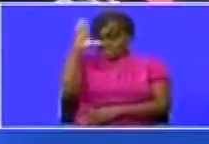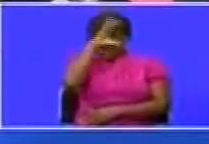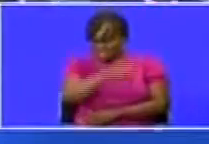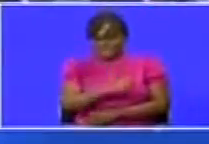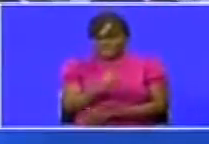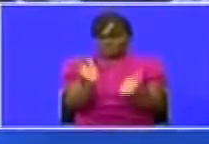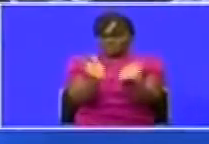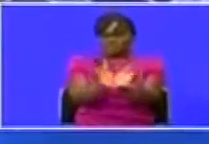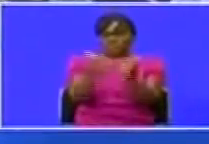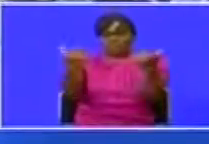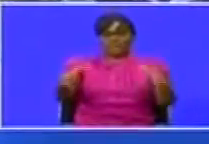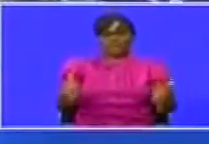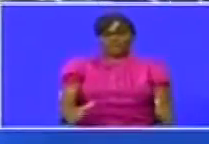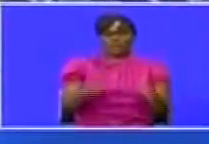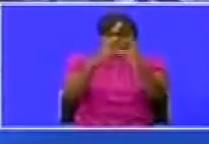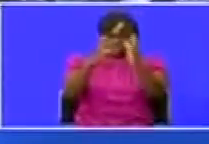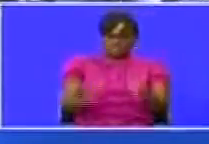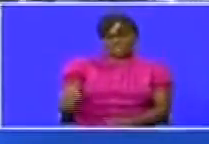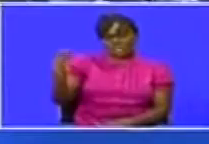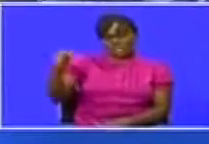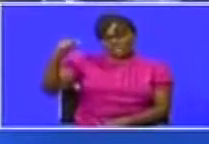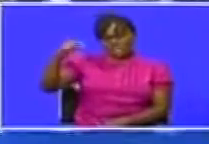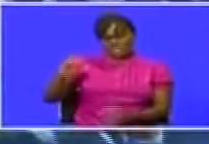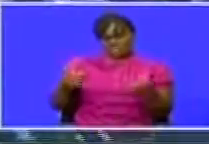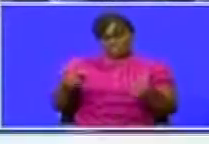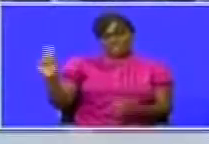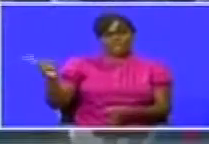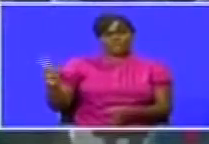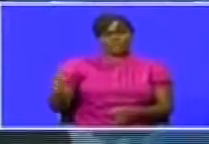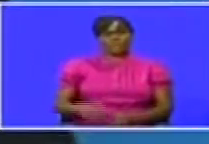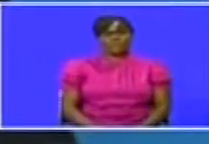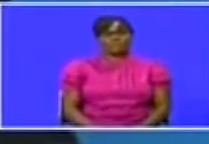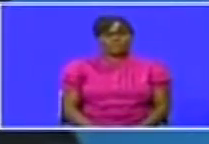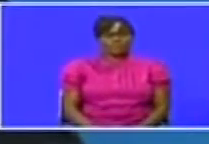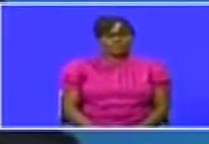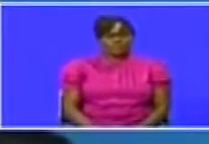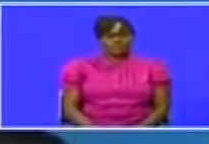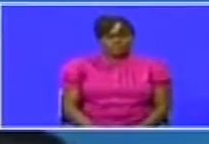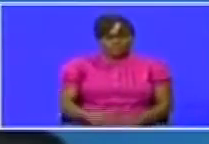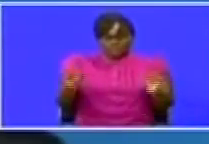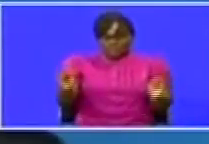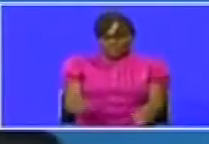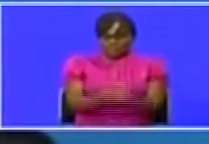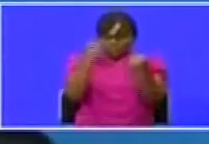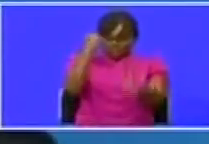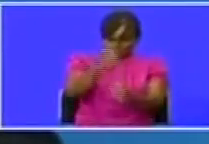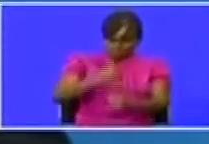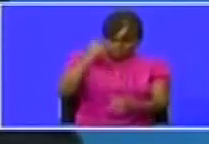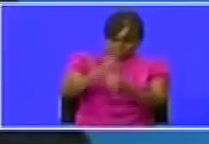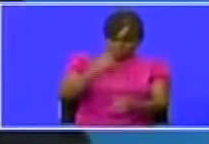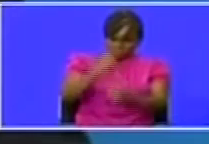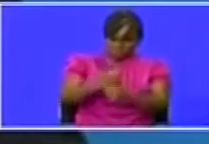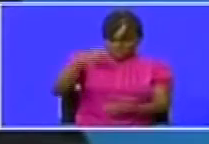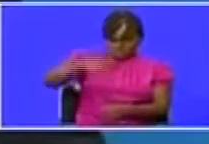large. Murimi Mwangi, KTN News, in Nairobi. So the rescue operation goes in